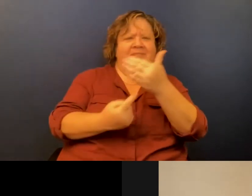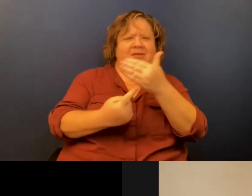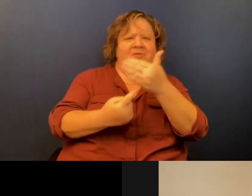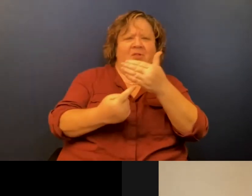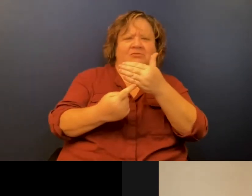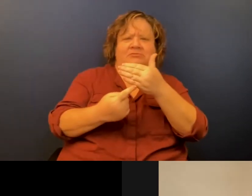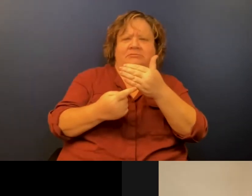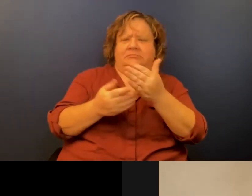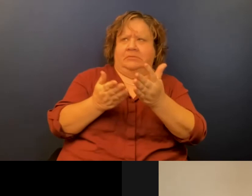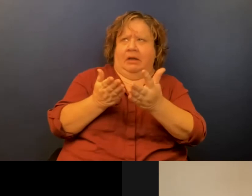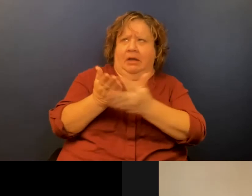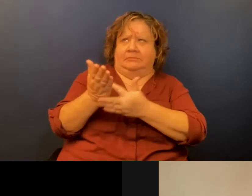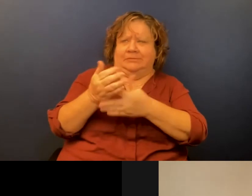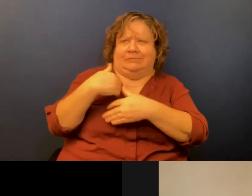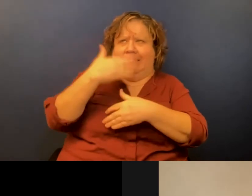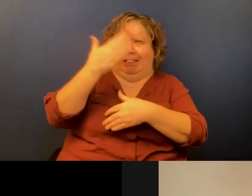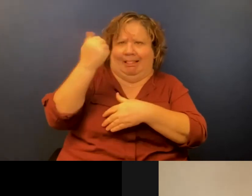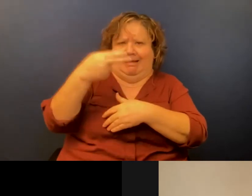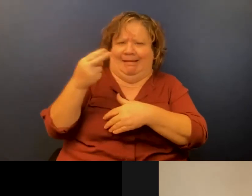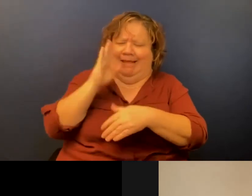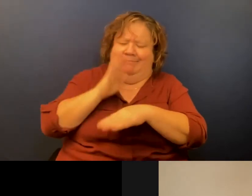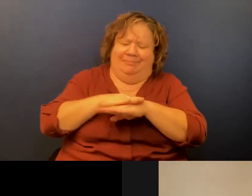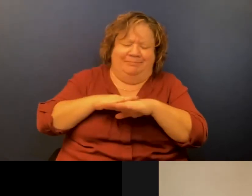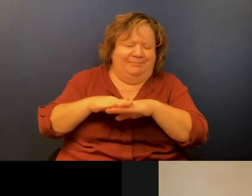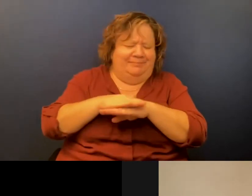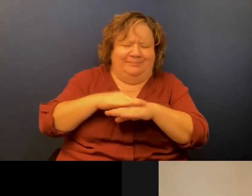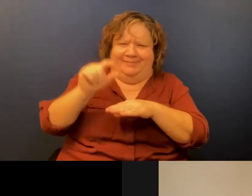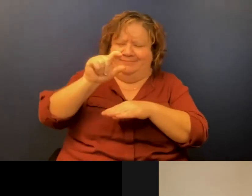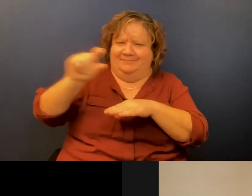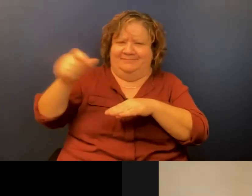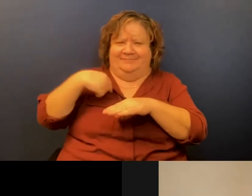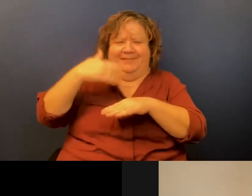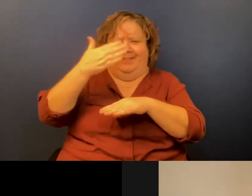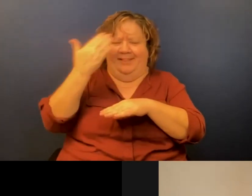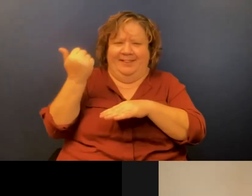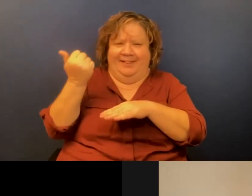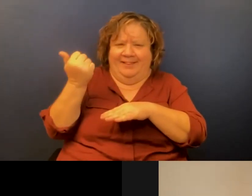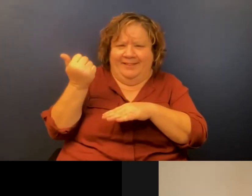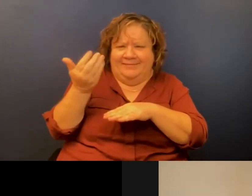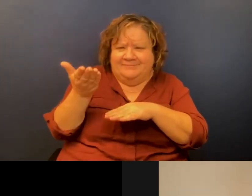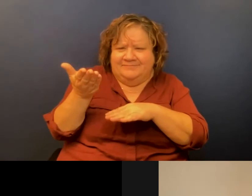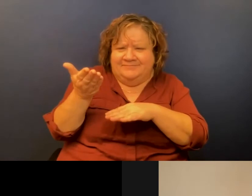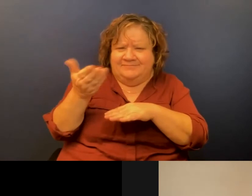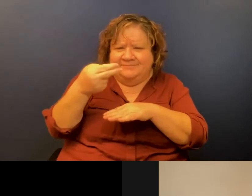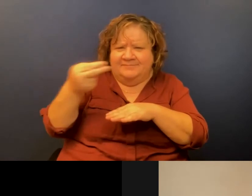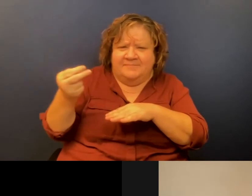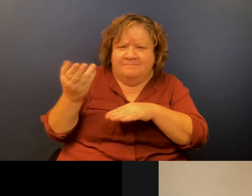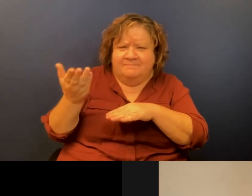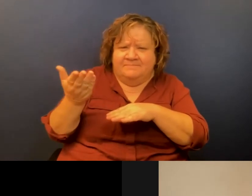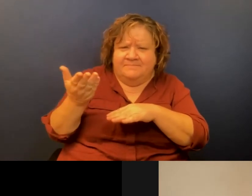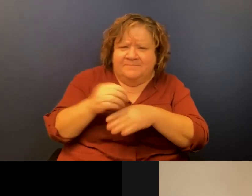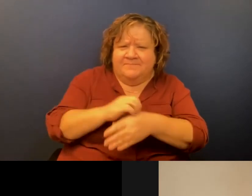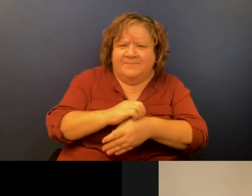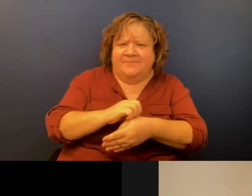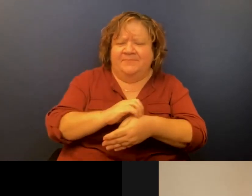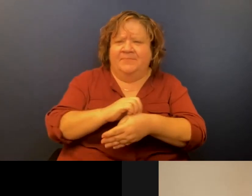what I can say and is what Nefertiti shared with us. This is a